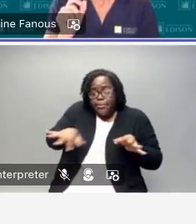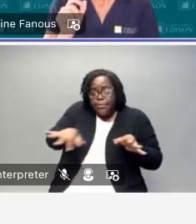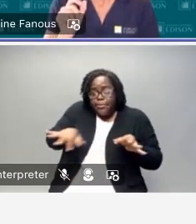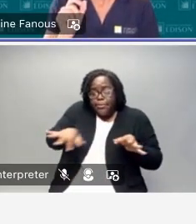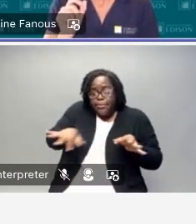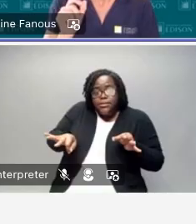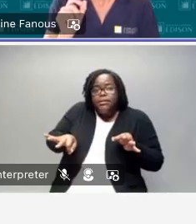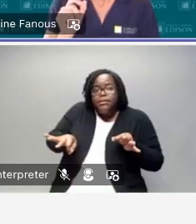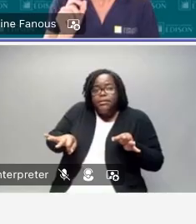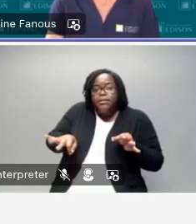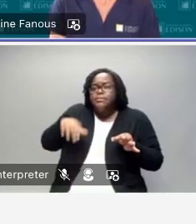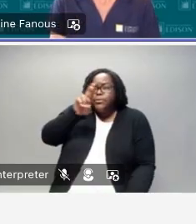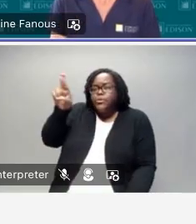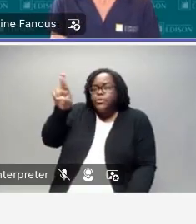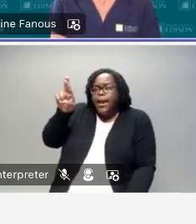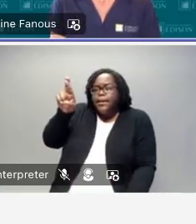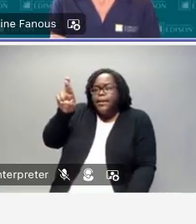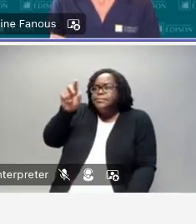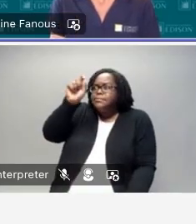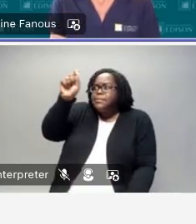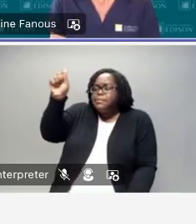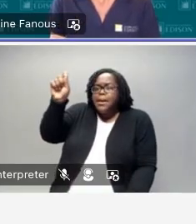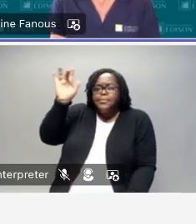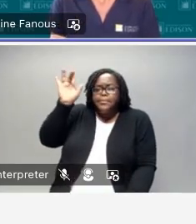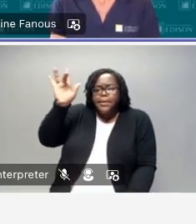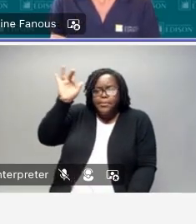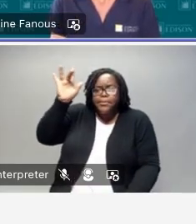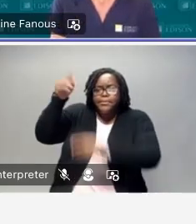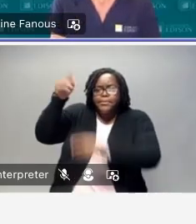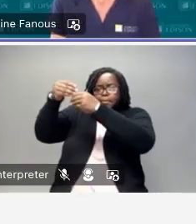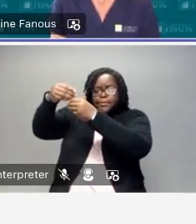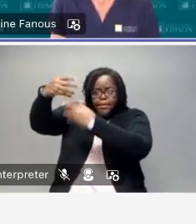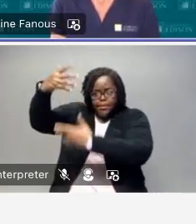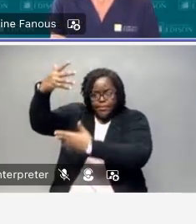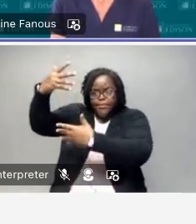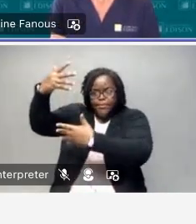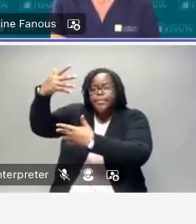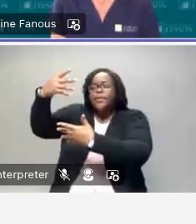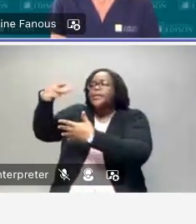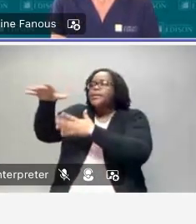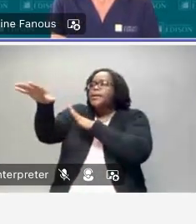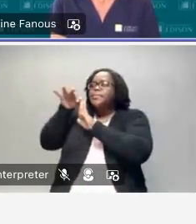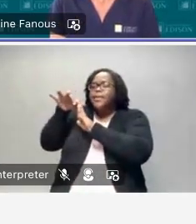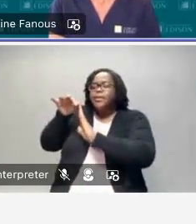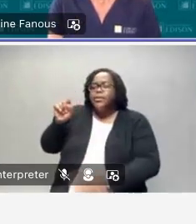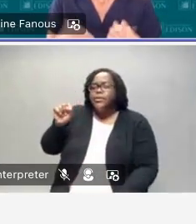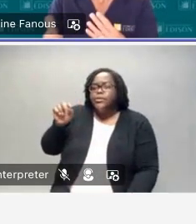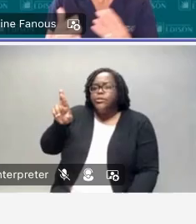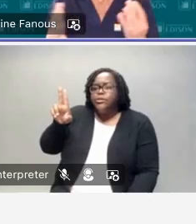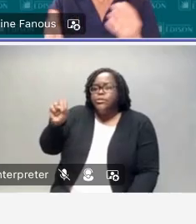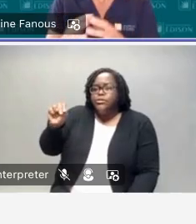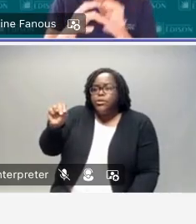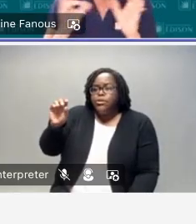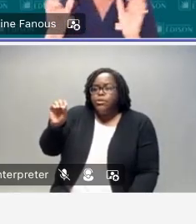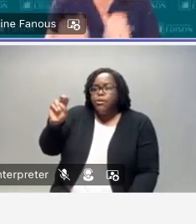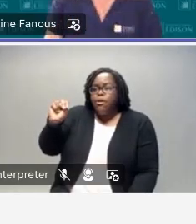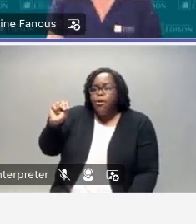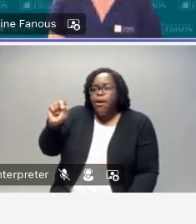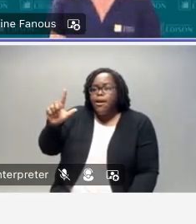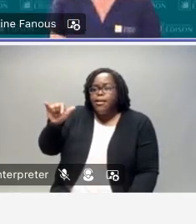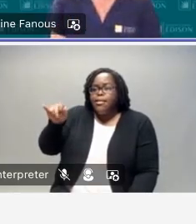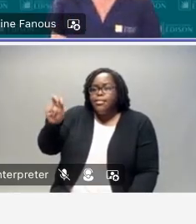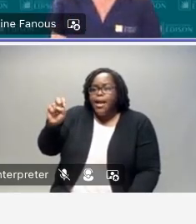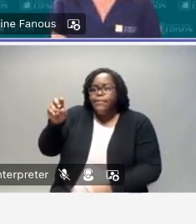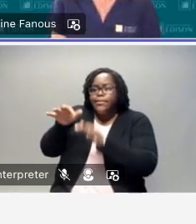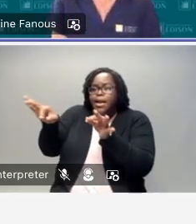found in the top right of the toolbar. In the drop-down menu, select Turn on Live Captions. So that's if you would like to see the words